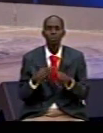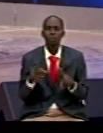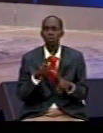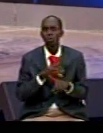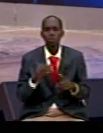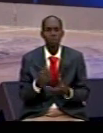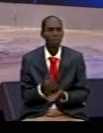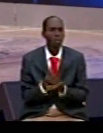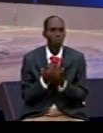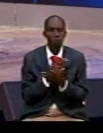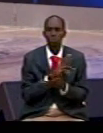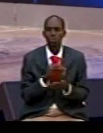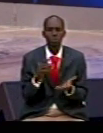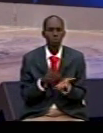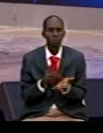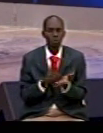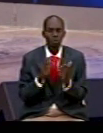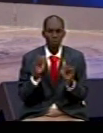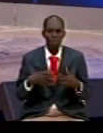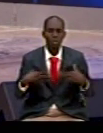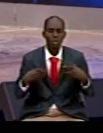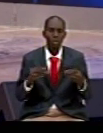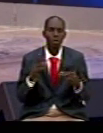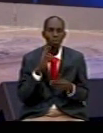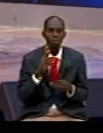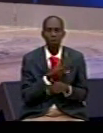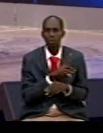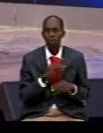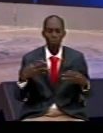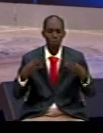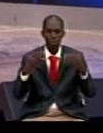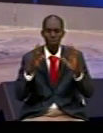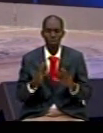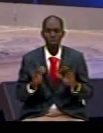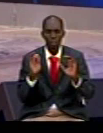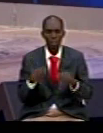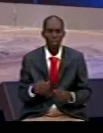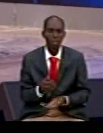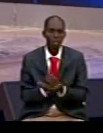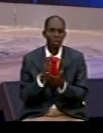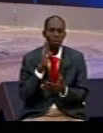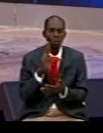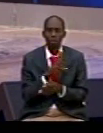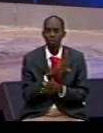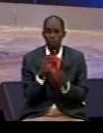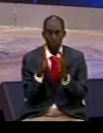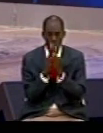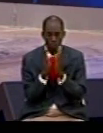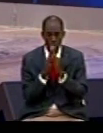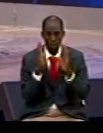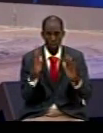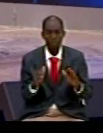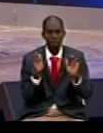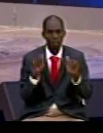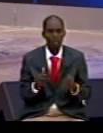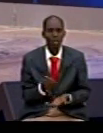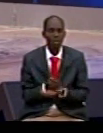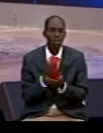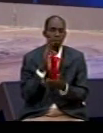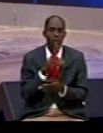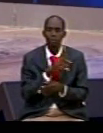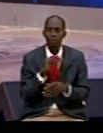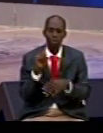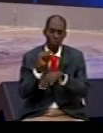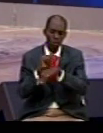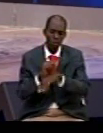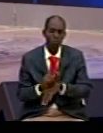physician could help her. No healer could help her. No prayer house could help her. No tradition could help her. No